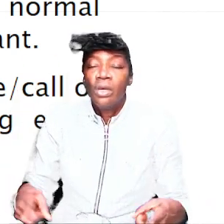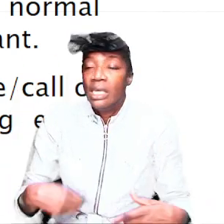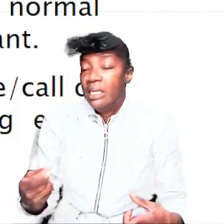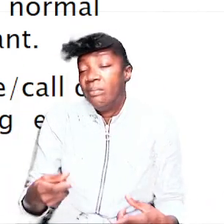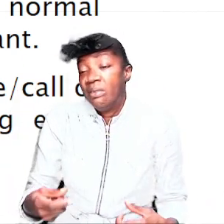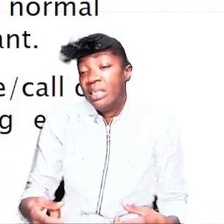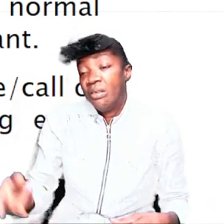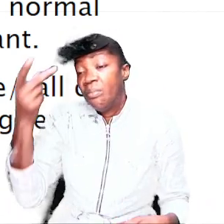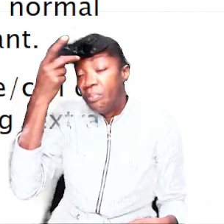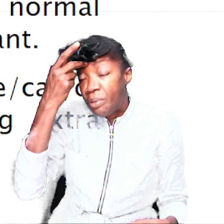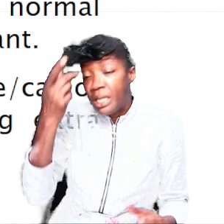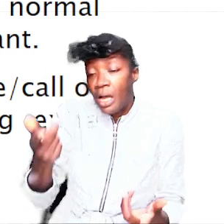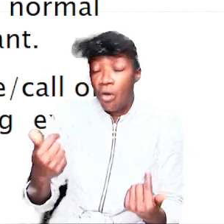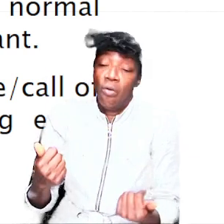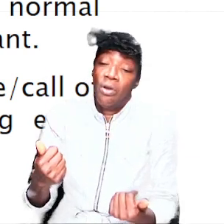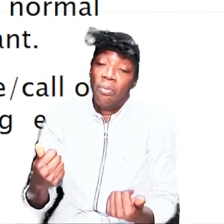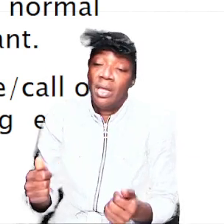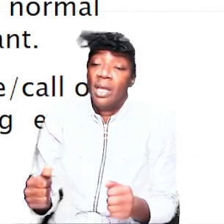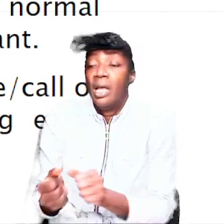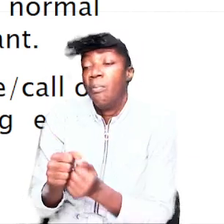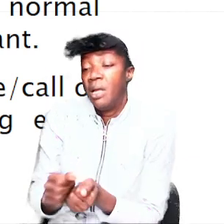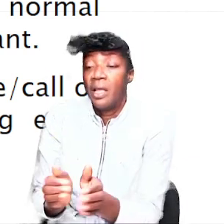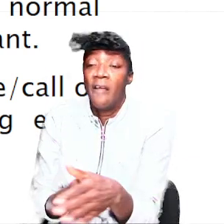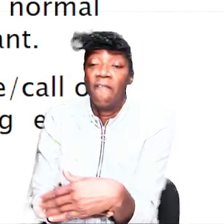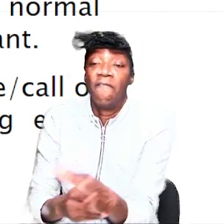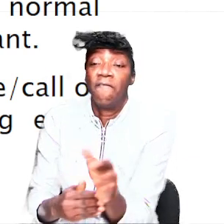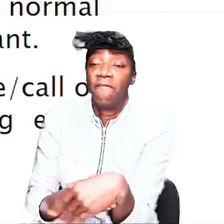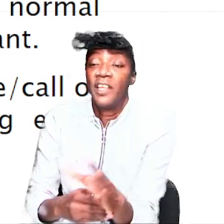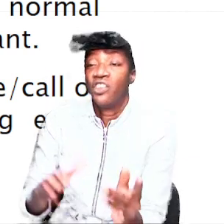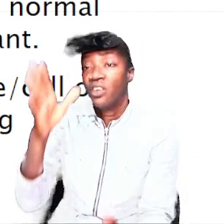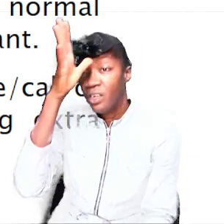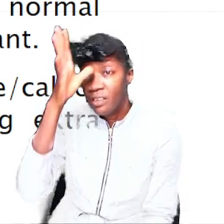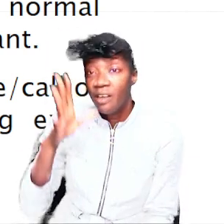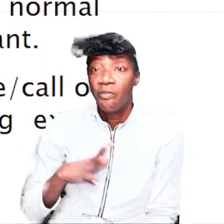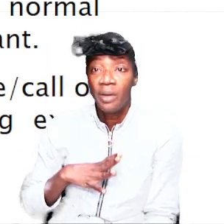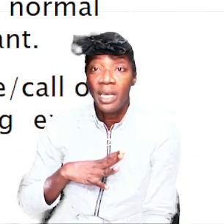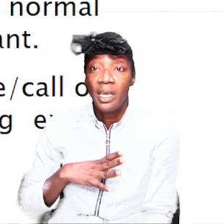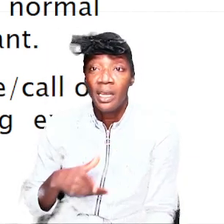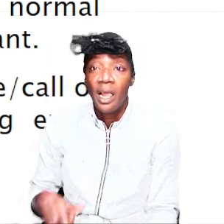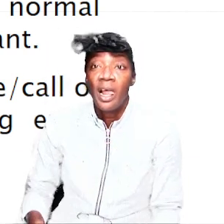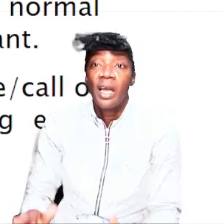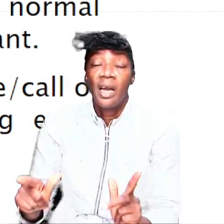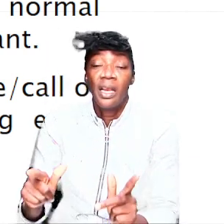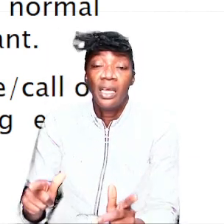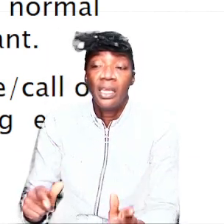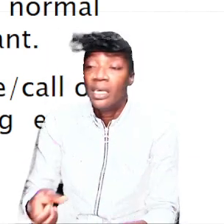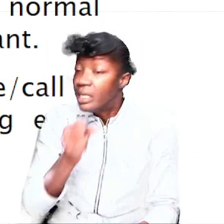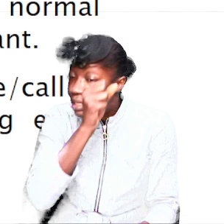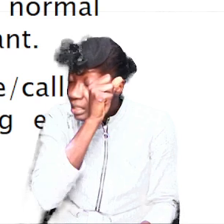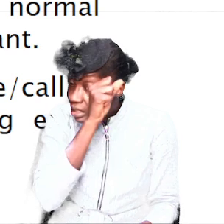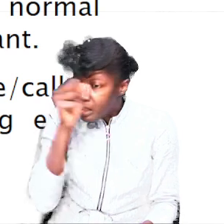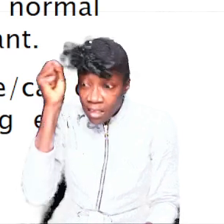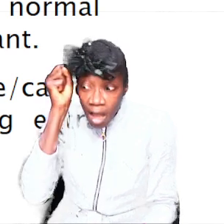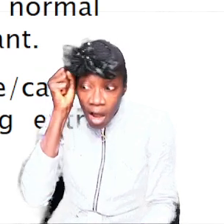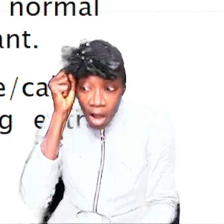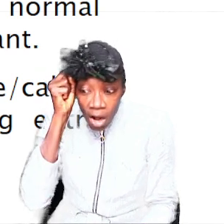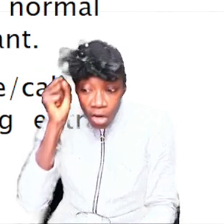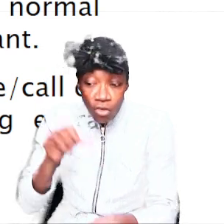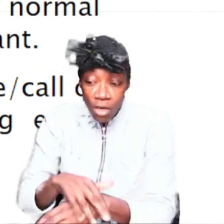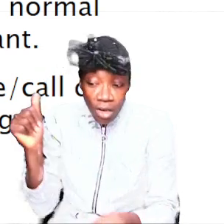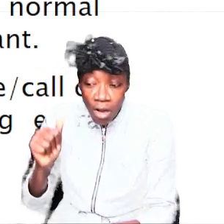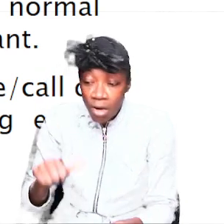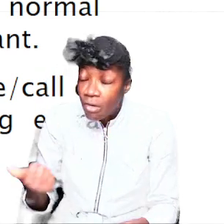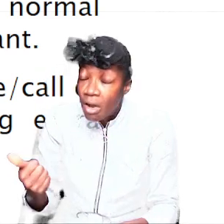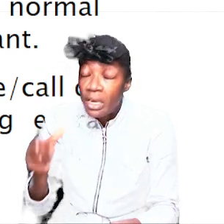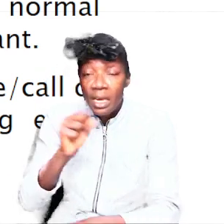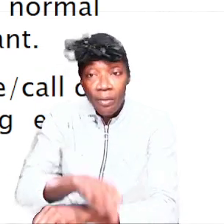and I will make you fishers of men. Right? God led Saul to the call through normal activities. Right? And